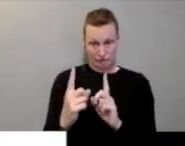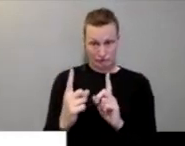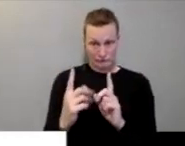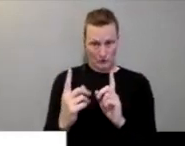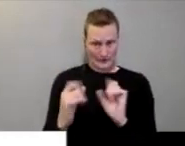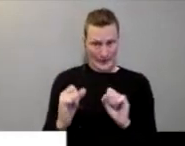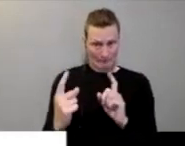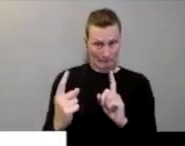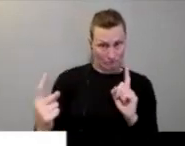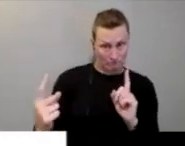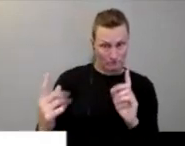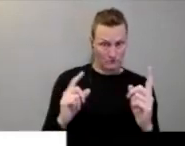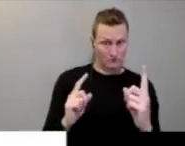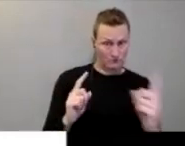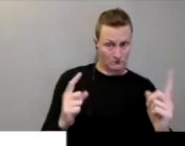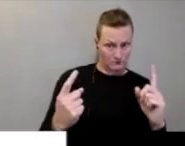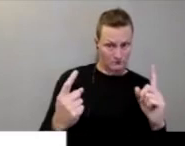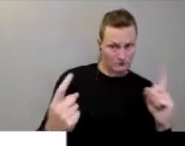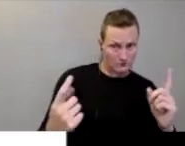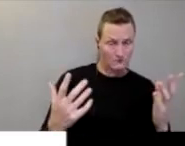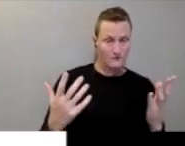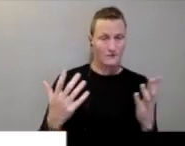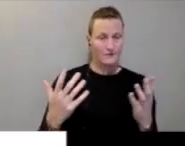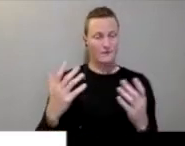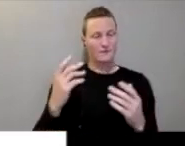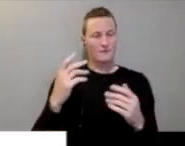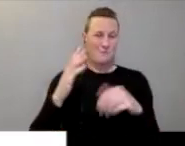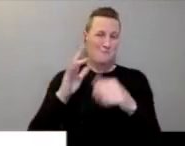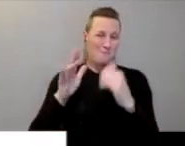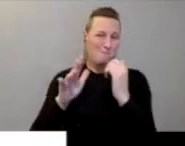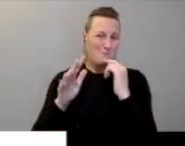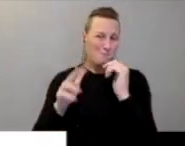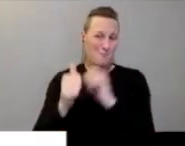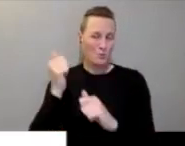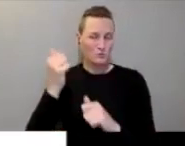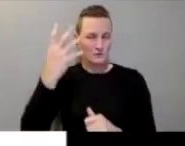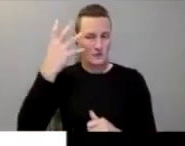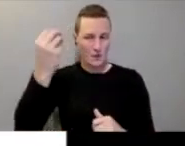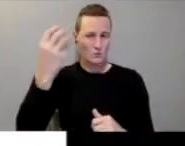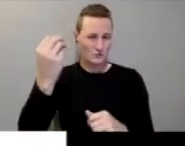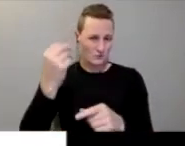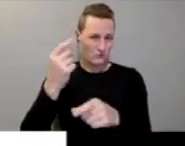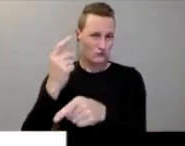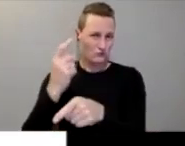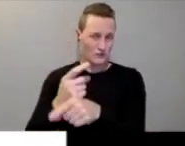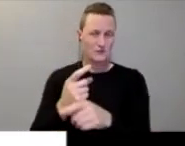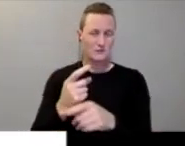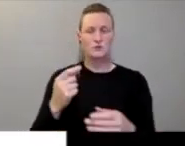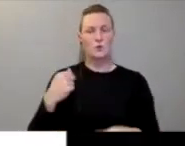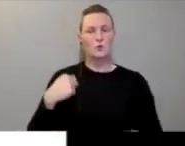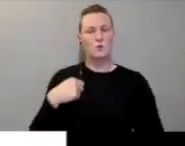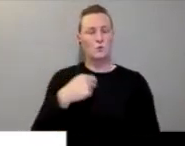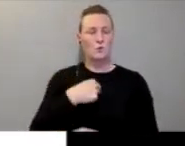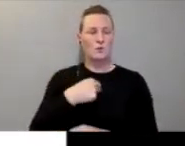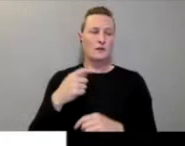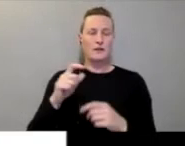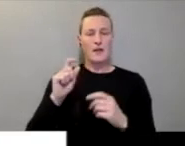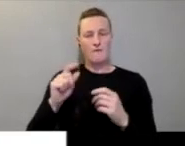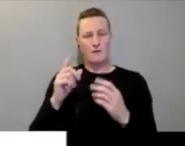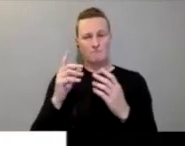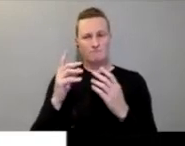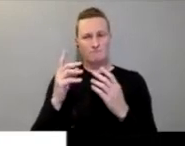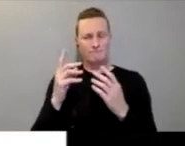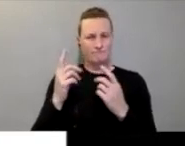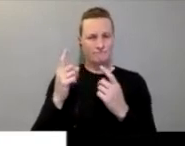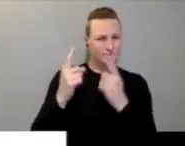outdoor, generally outdoor activity. So these are definitely the kinds of